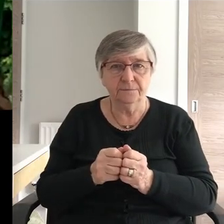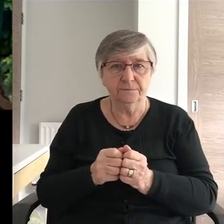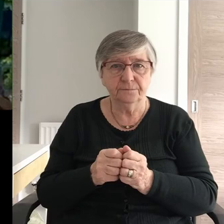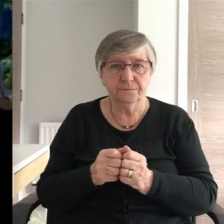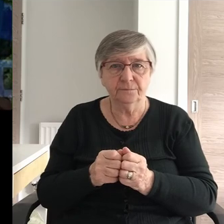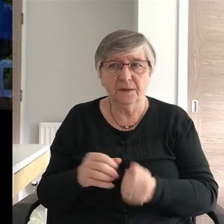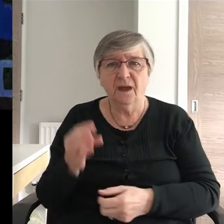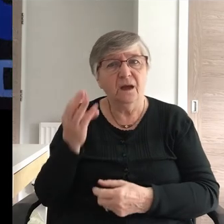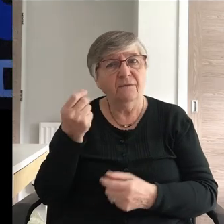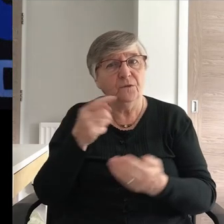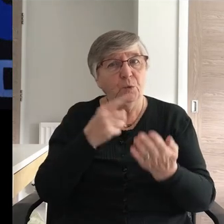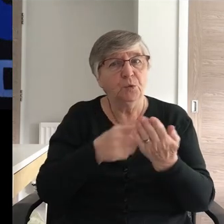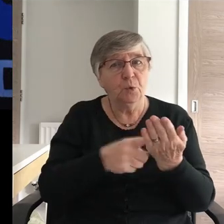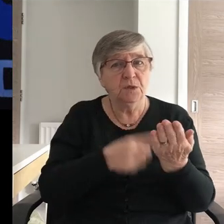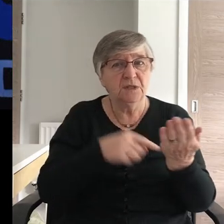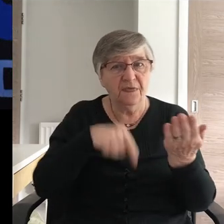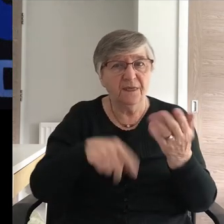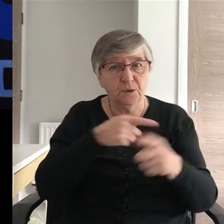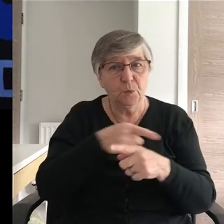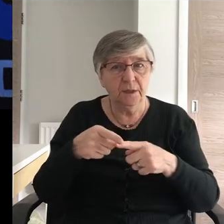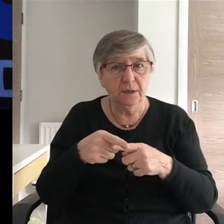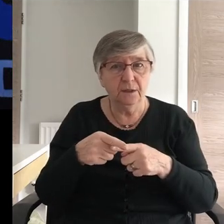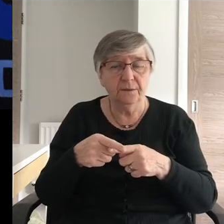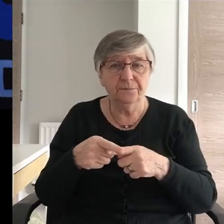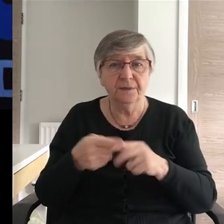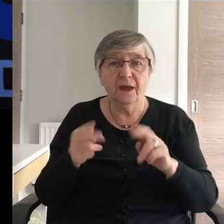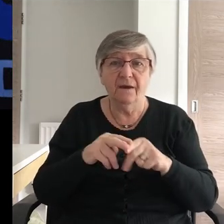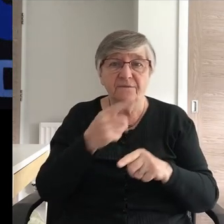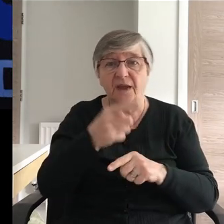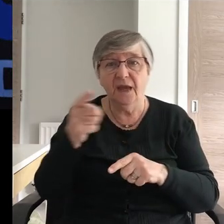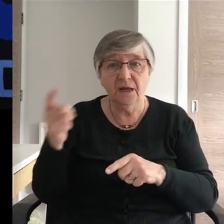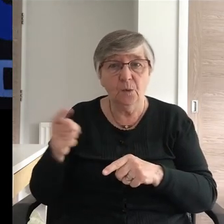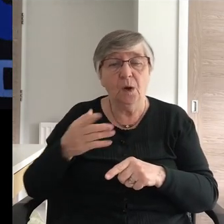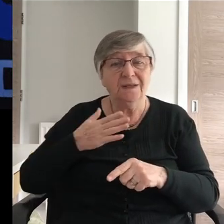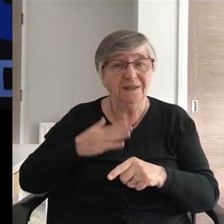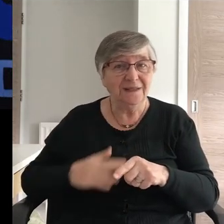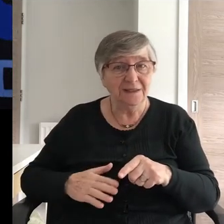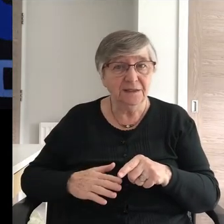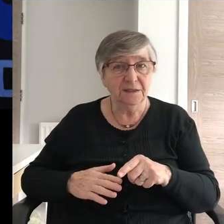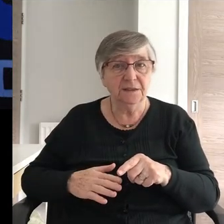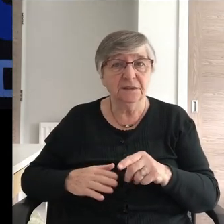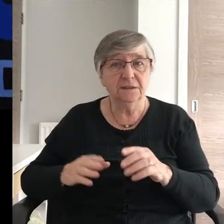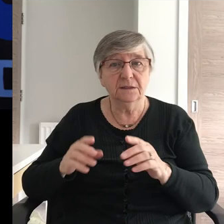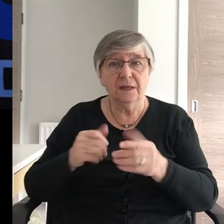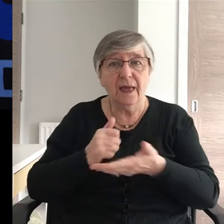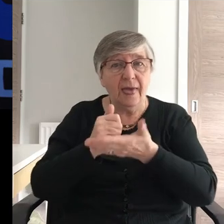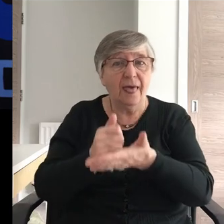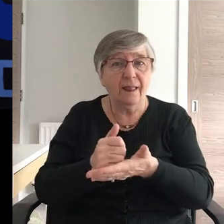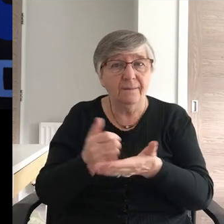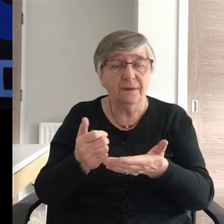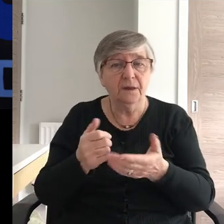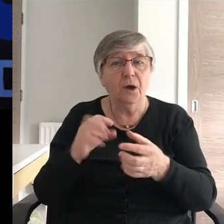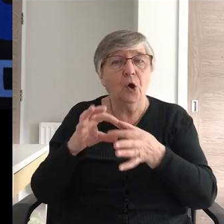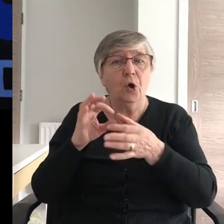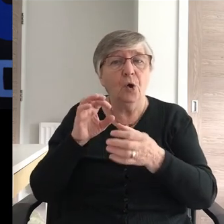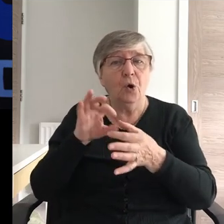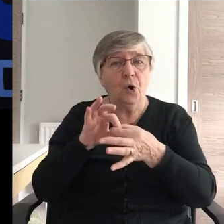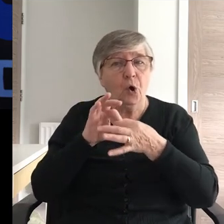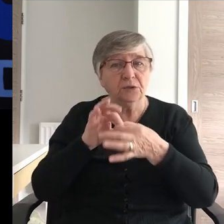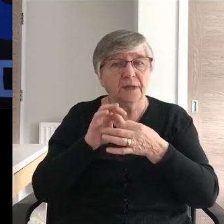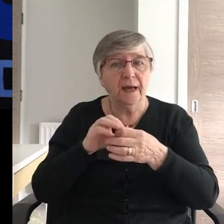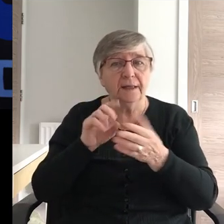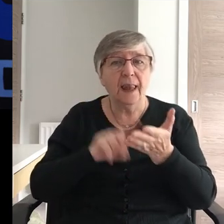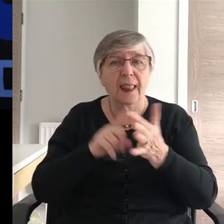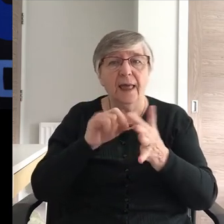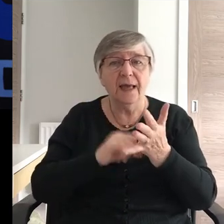Amen. There are very few notices for this week that I know of them. If anyone has need of any pastoral issues, could you